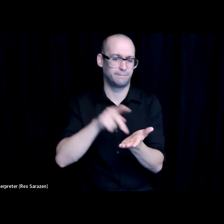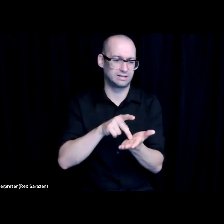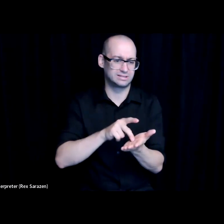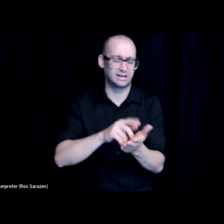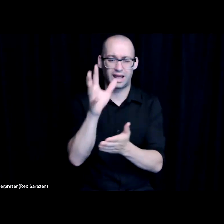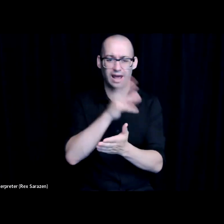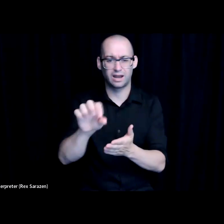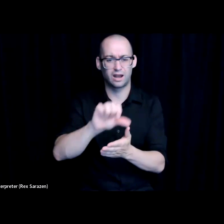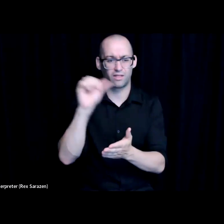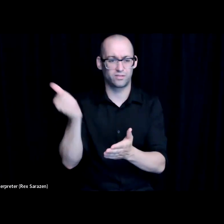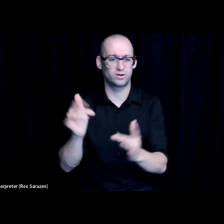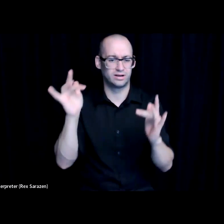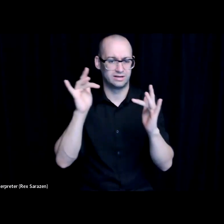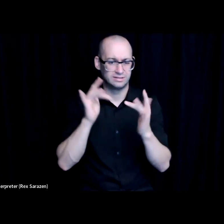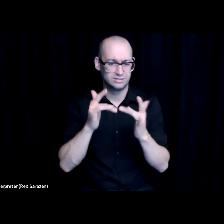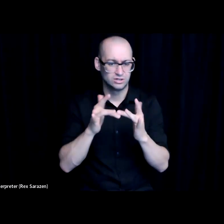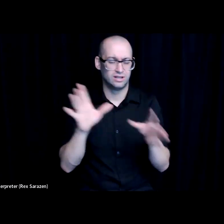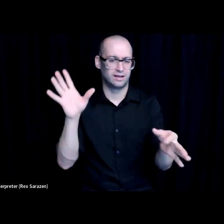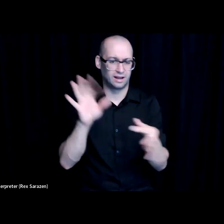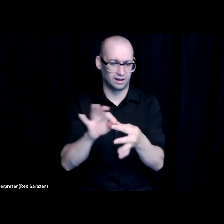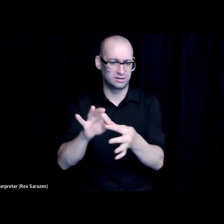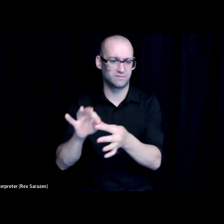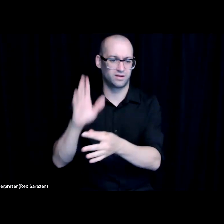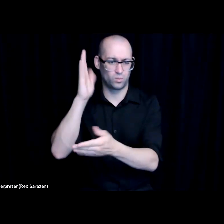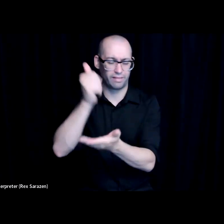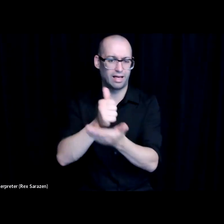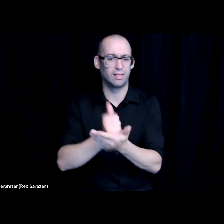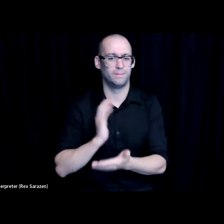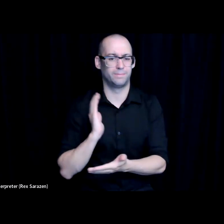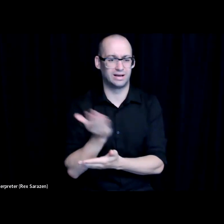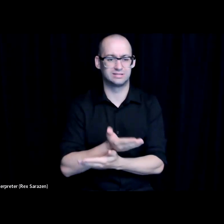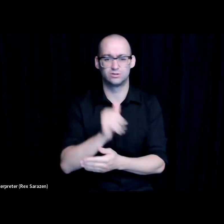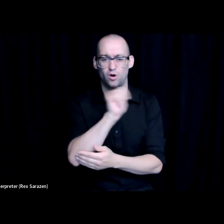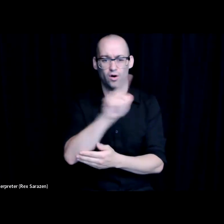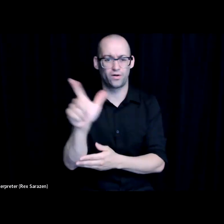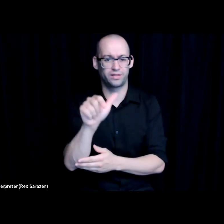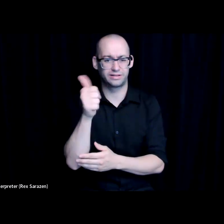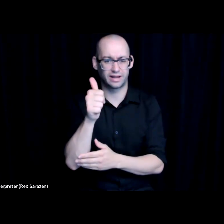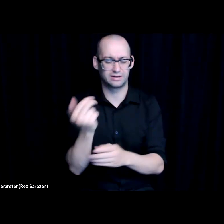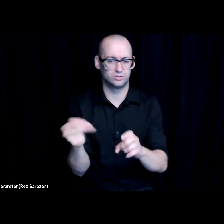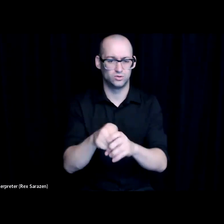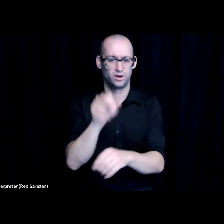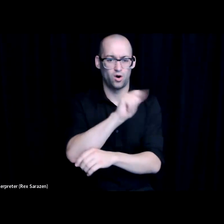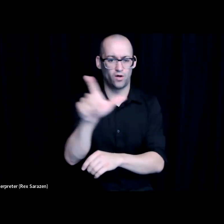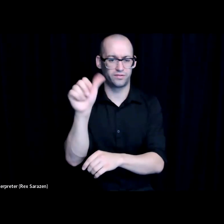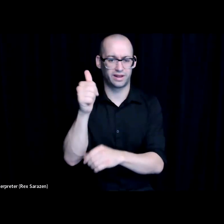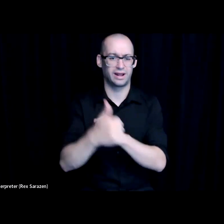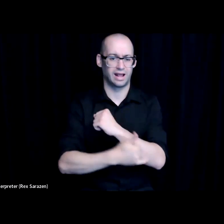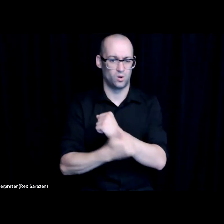digital connectivity that would, get us into all 10 plus counties up here that we now